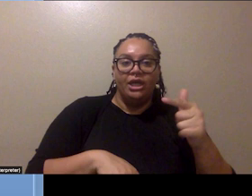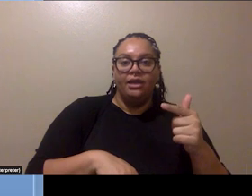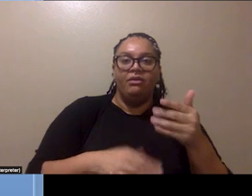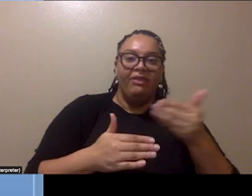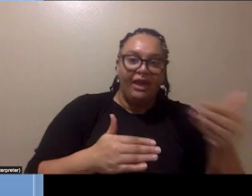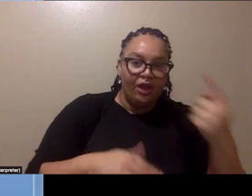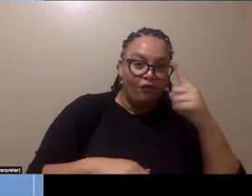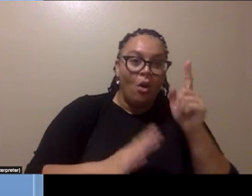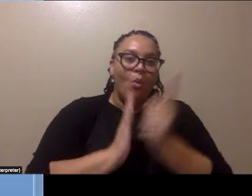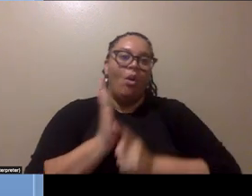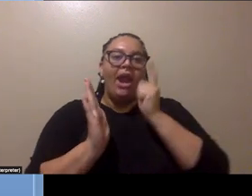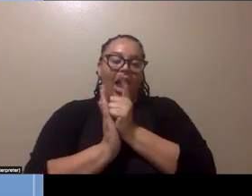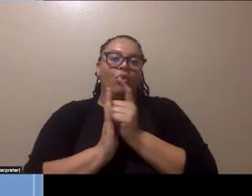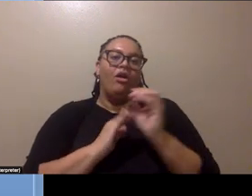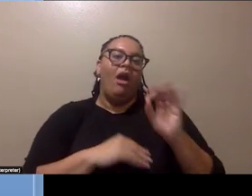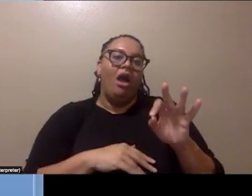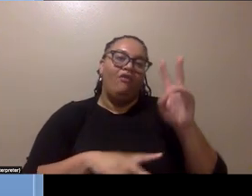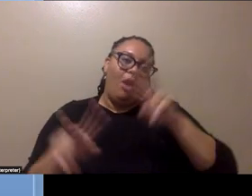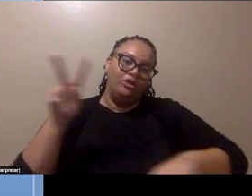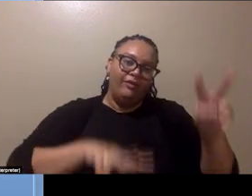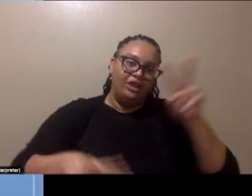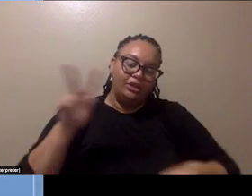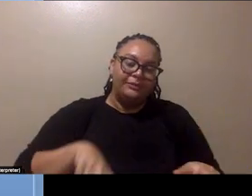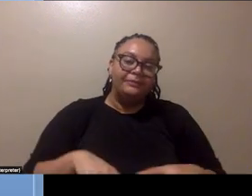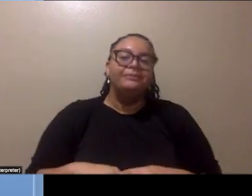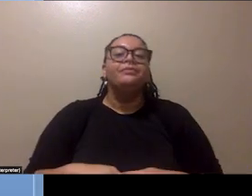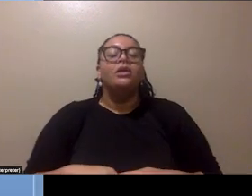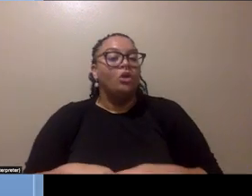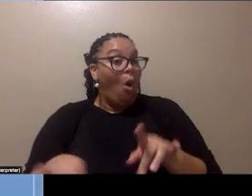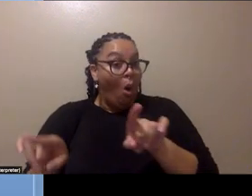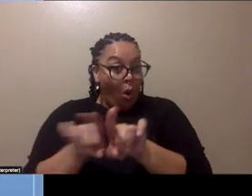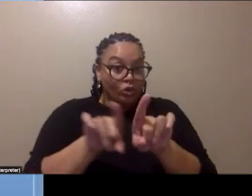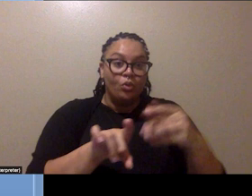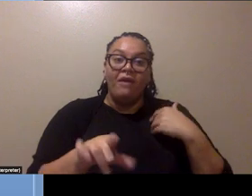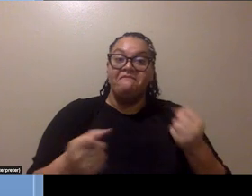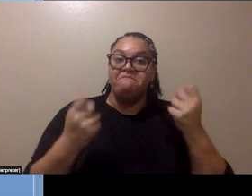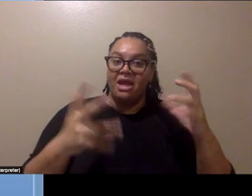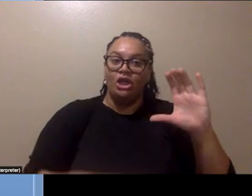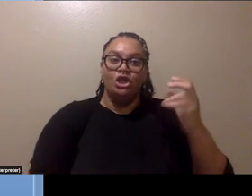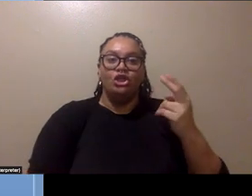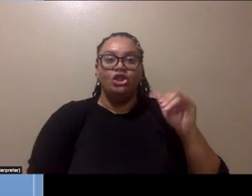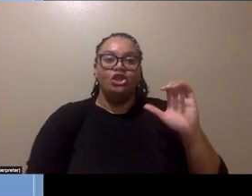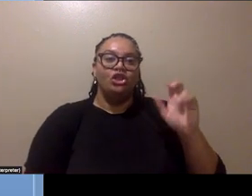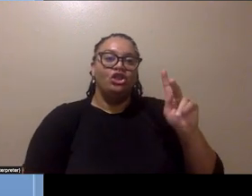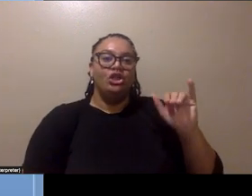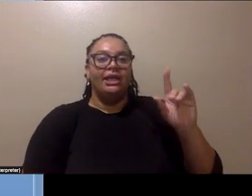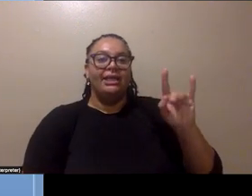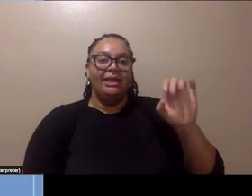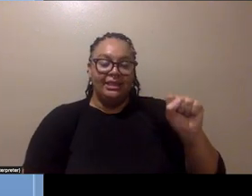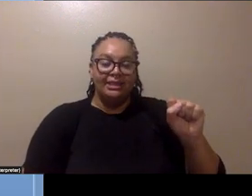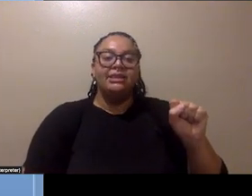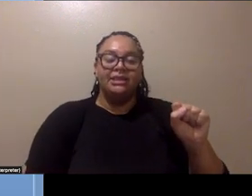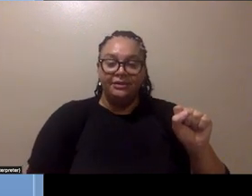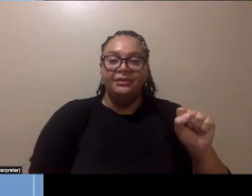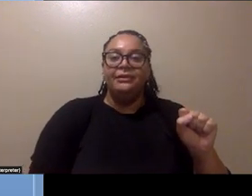20 hours of observation time. And the majority of those were also chestnutback chickadees. Our second most